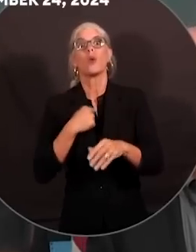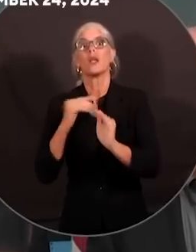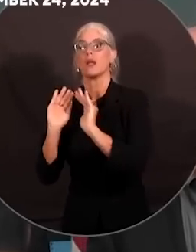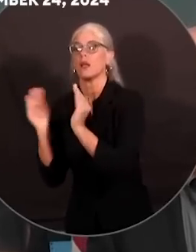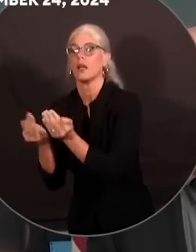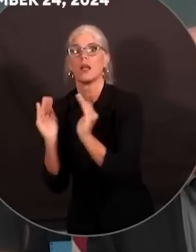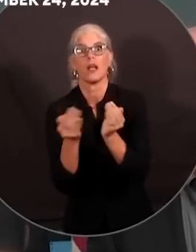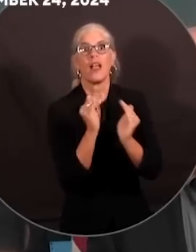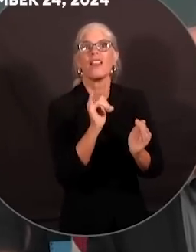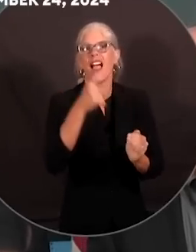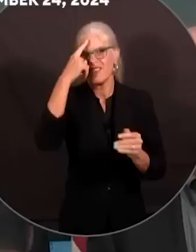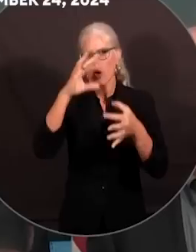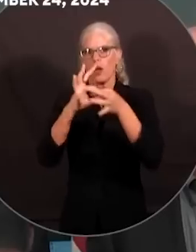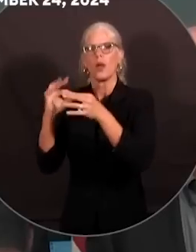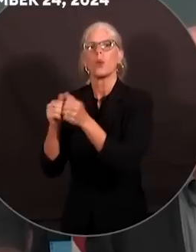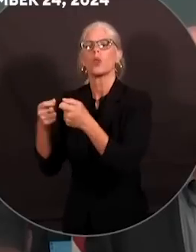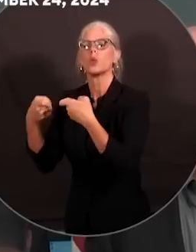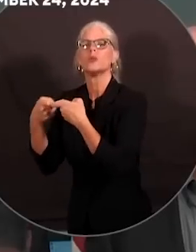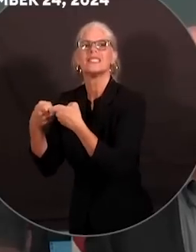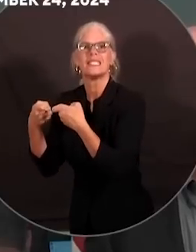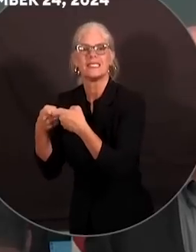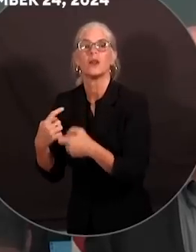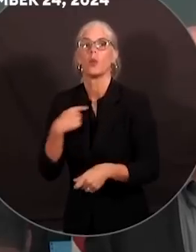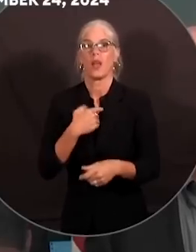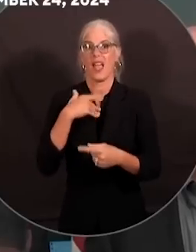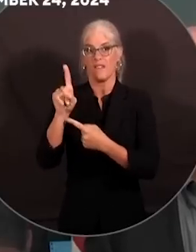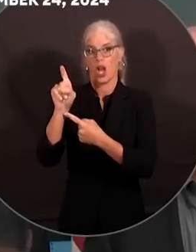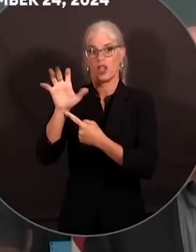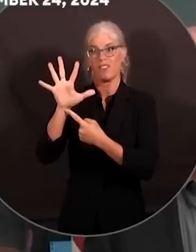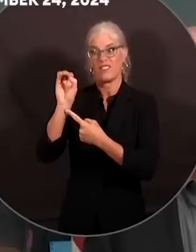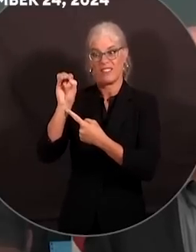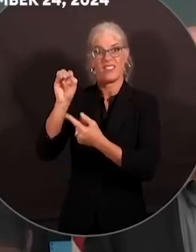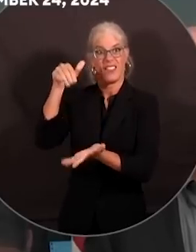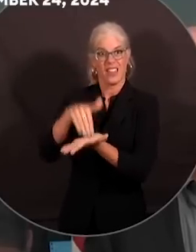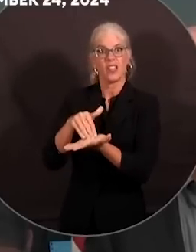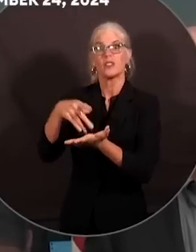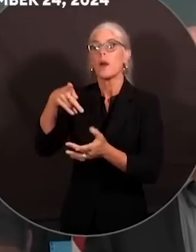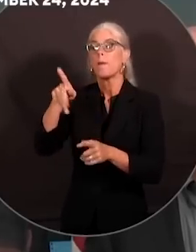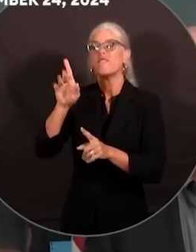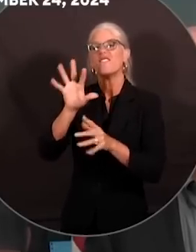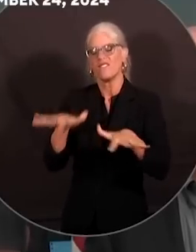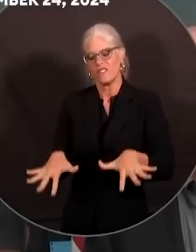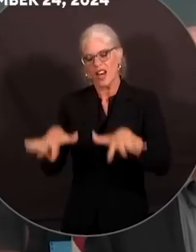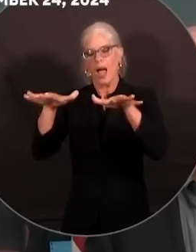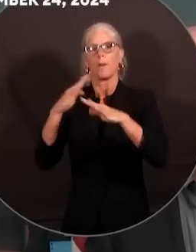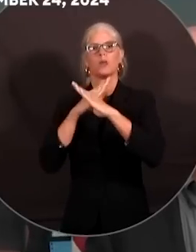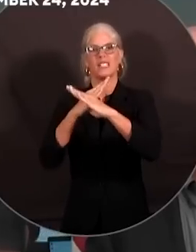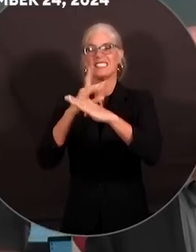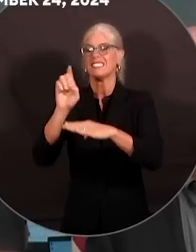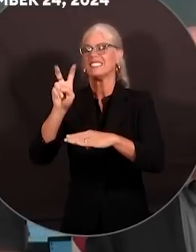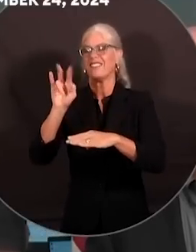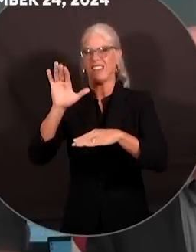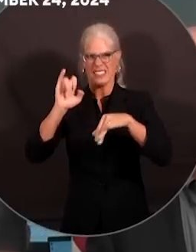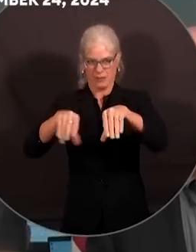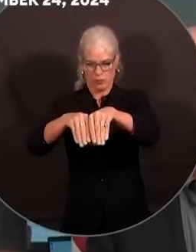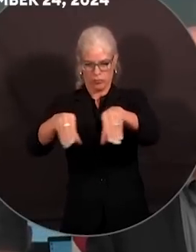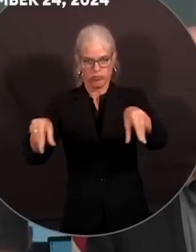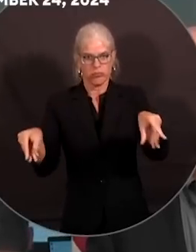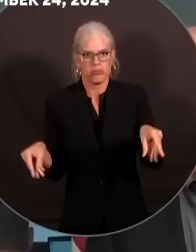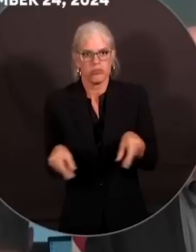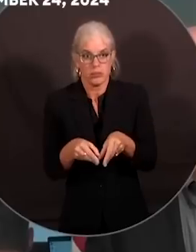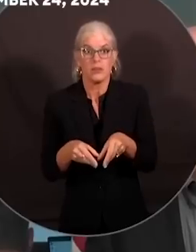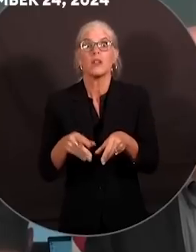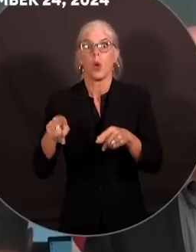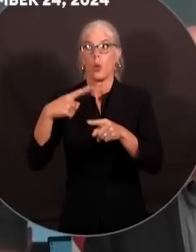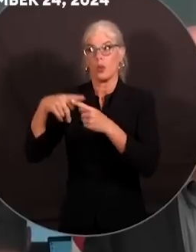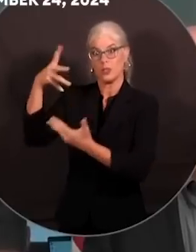we have 150,000 linear feet of flood protection devices to be deployed before the storm makes landfall. What I'd say to some of the